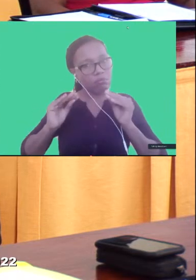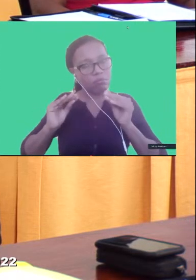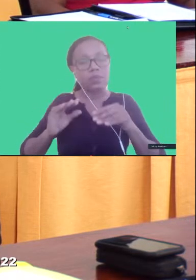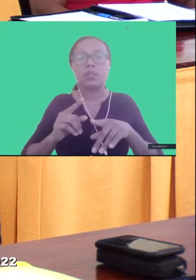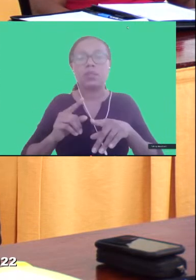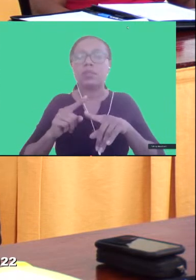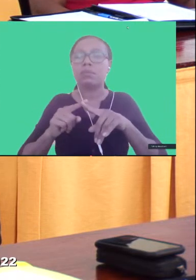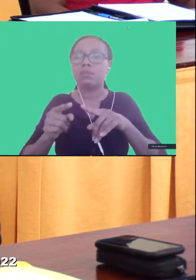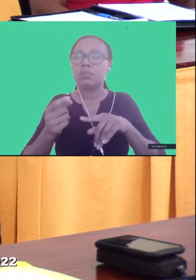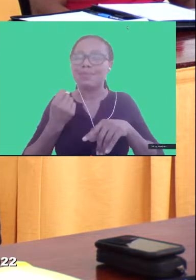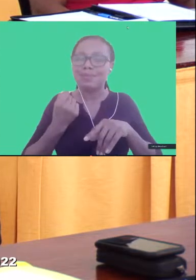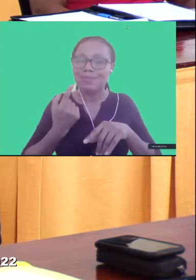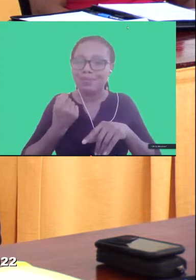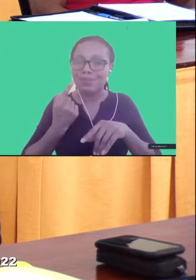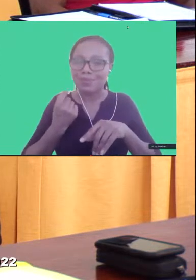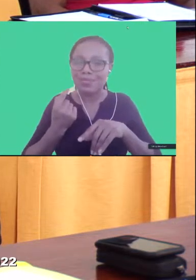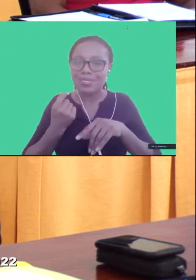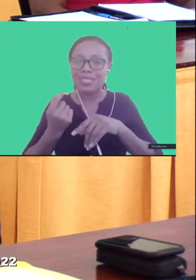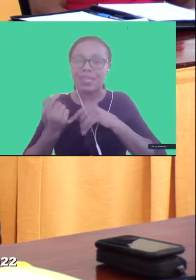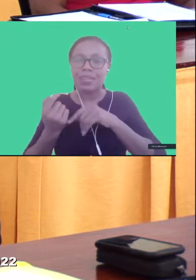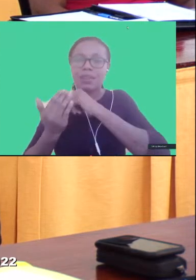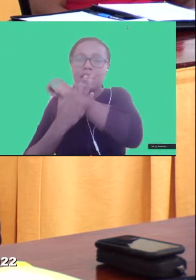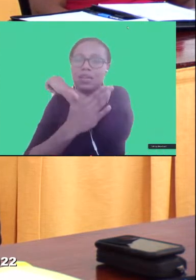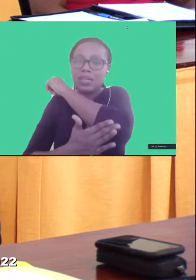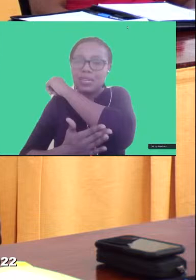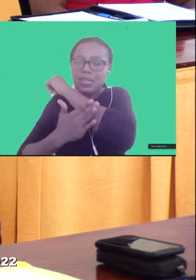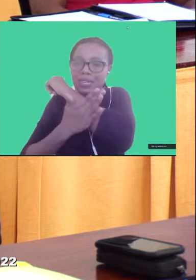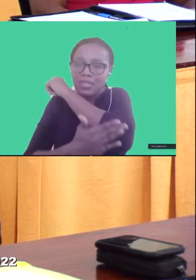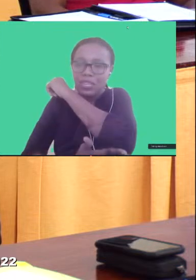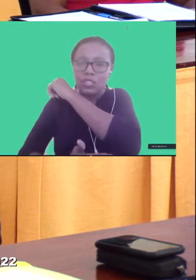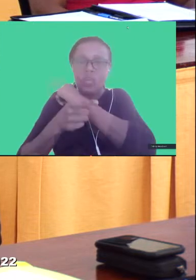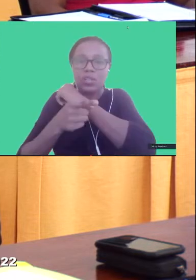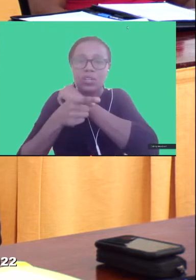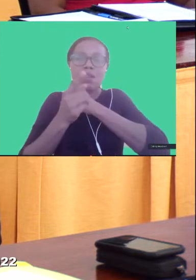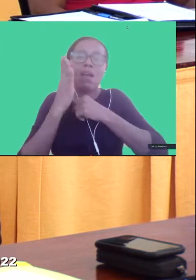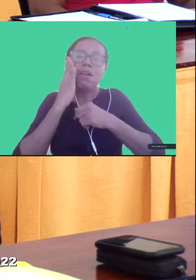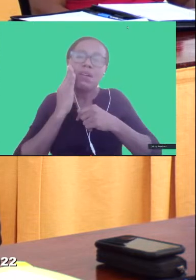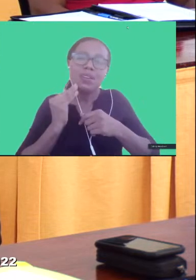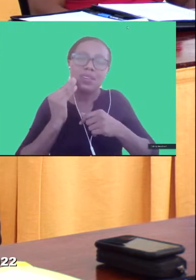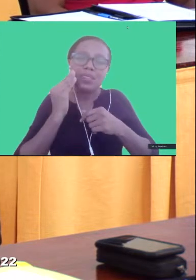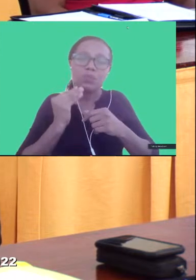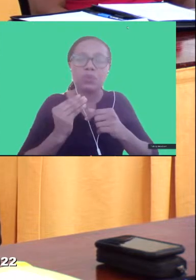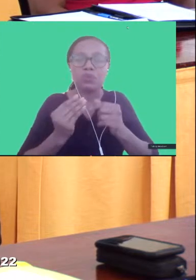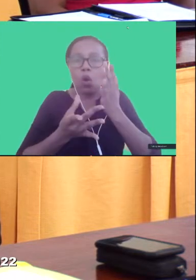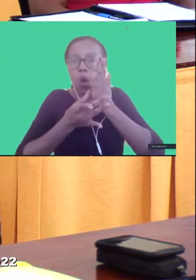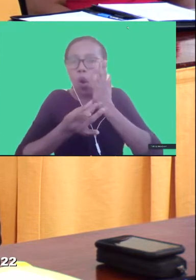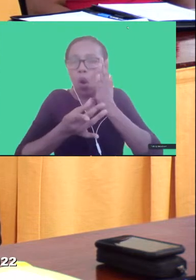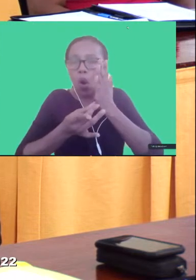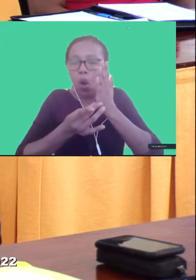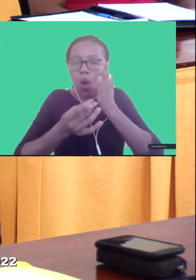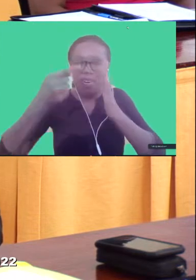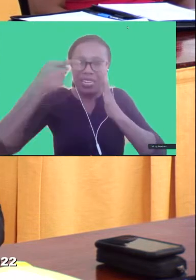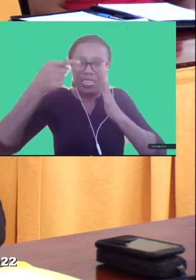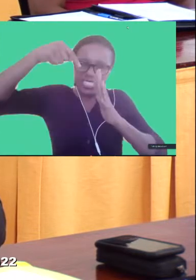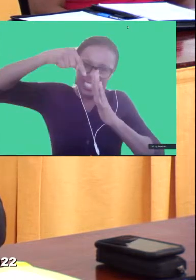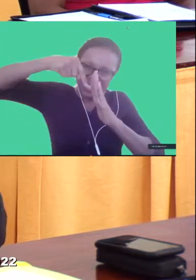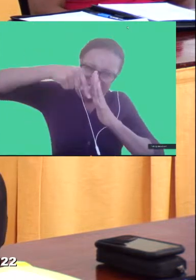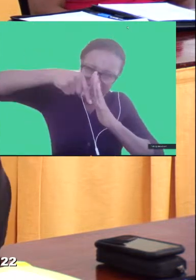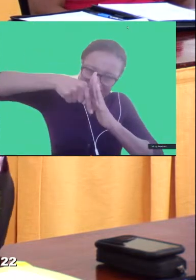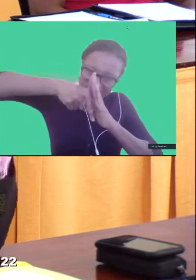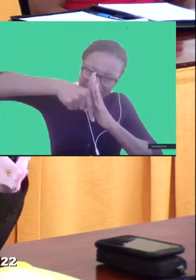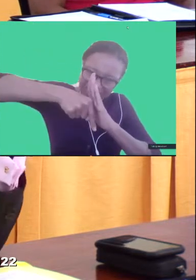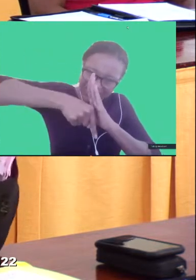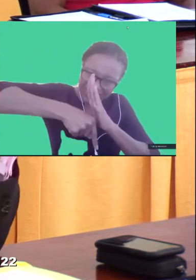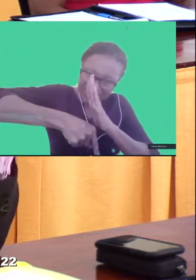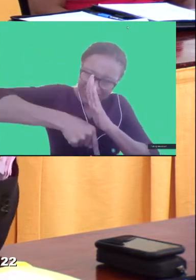deep sea oil exploration, like Trinidad, would have been in a position to have seismic data